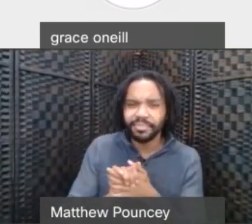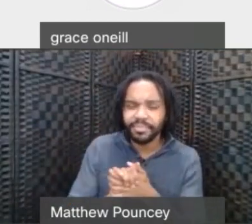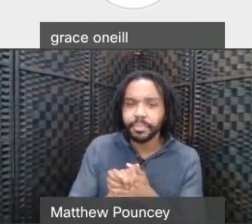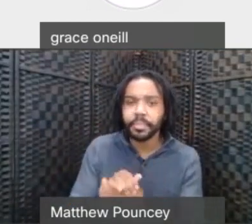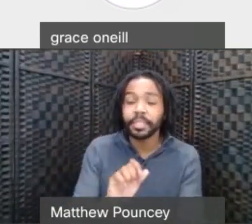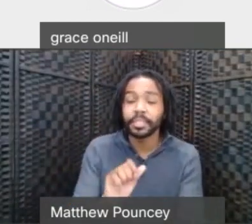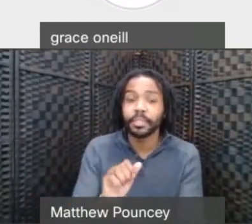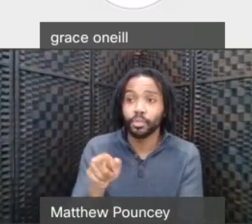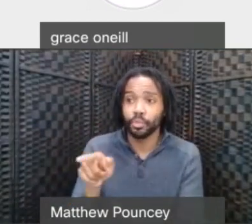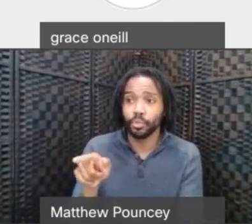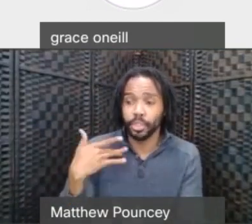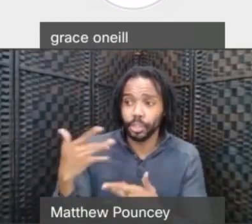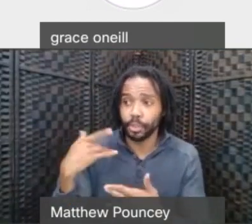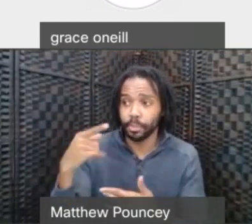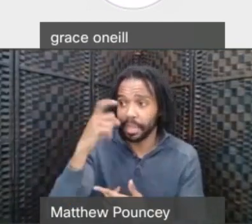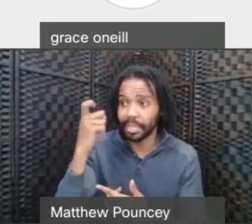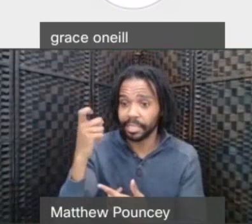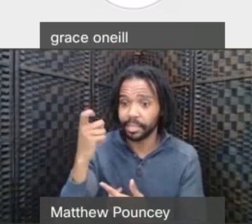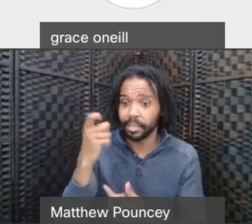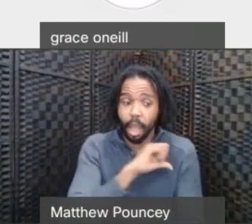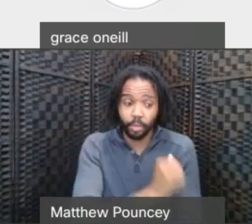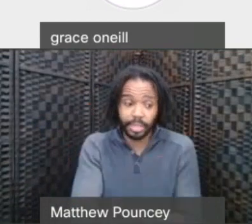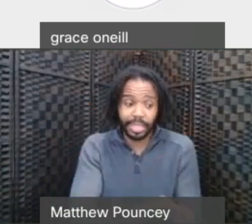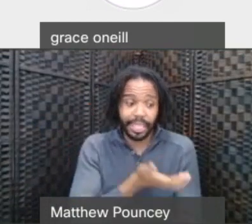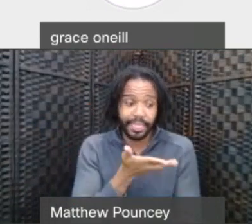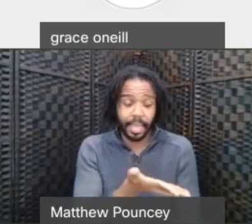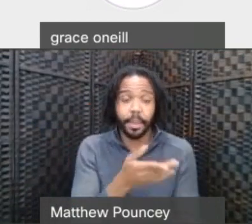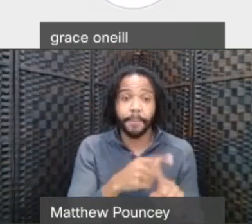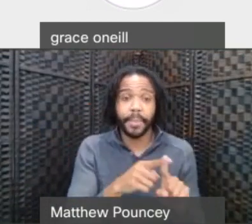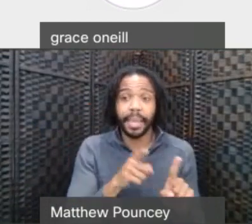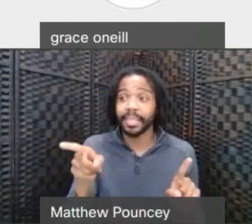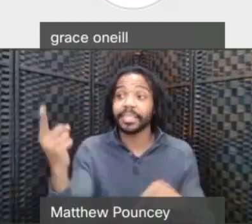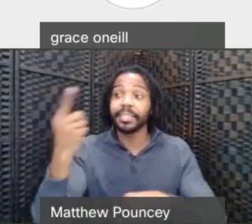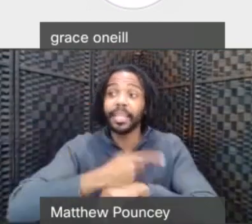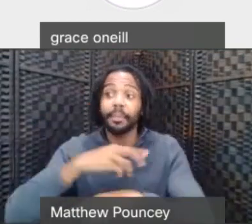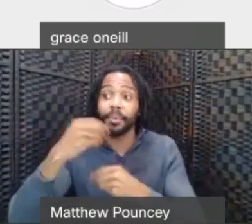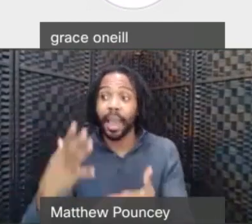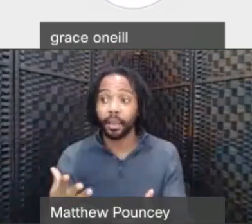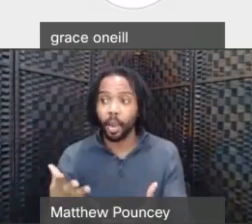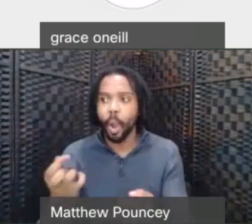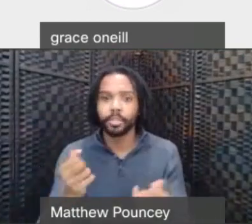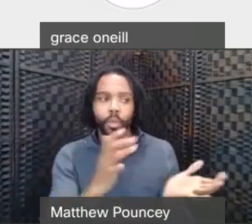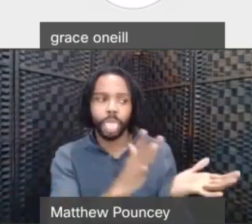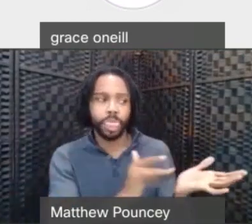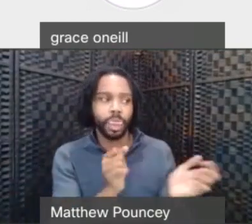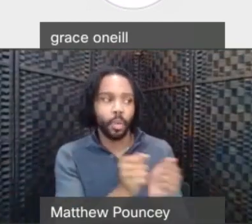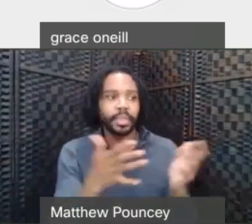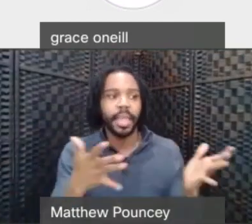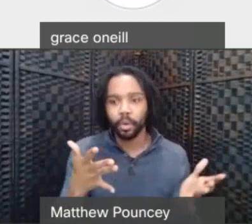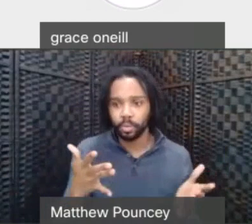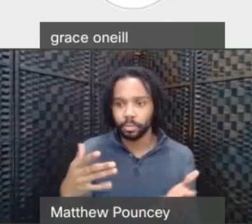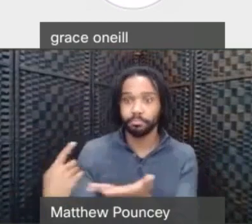there and the day provider is seeking to use it without the benefit of having the discussion with all involved? I